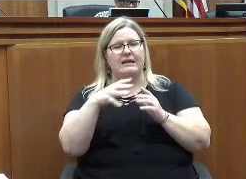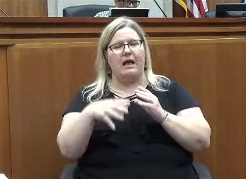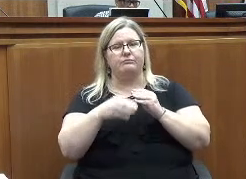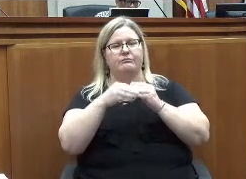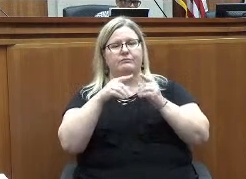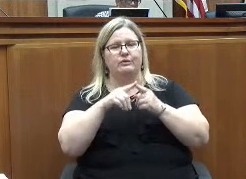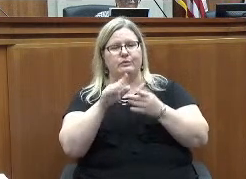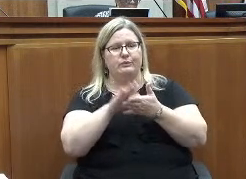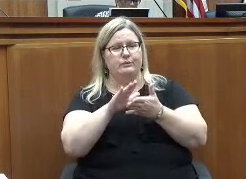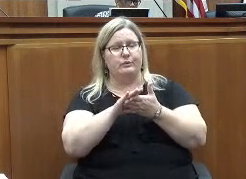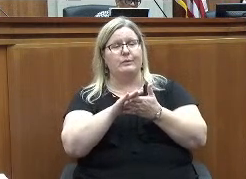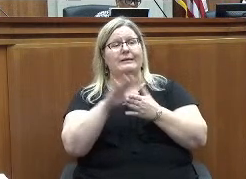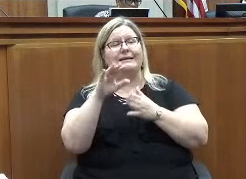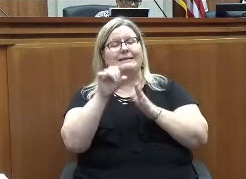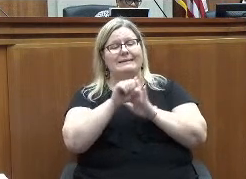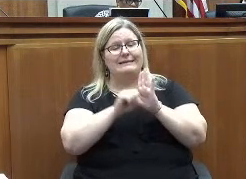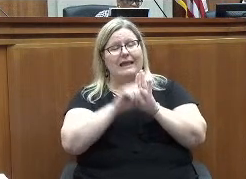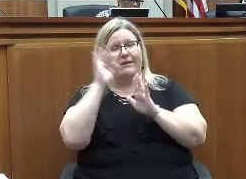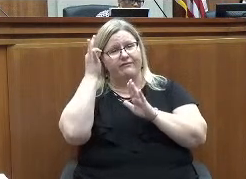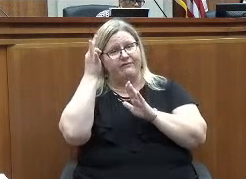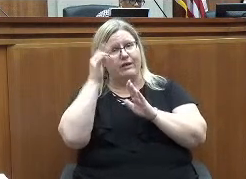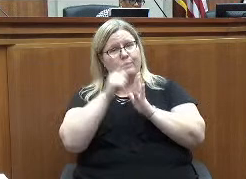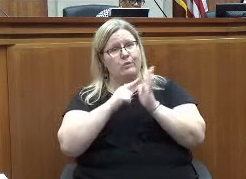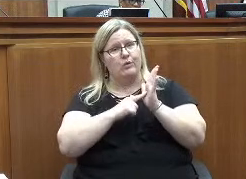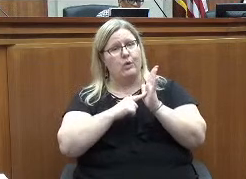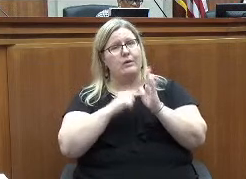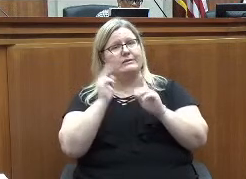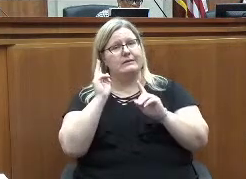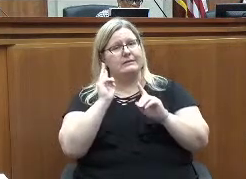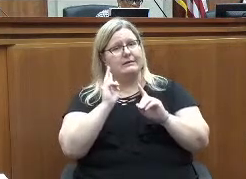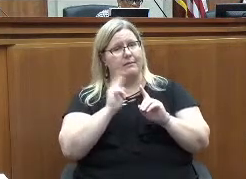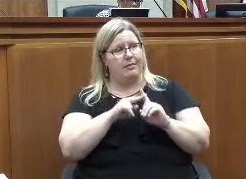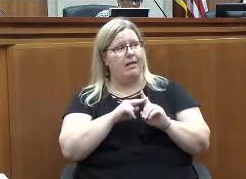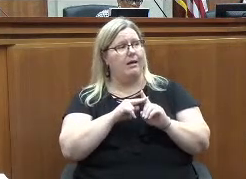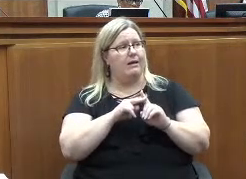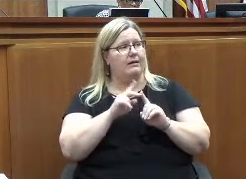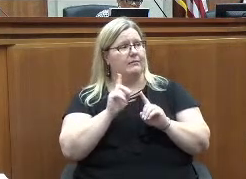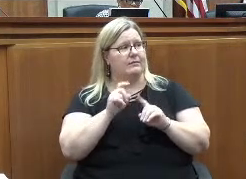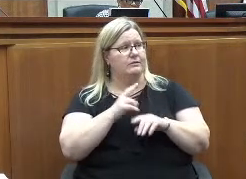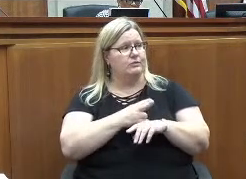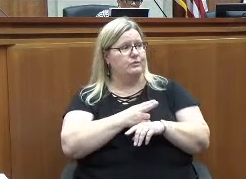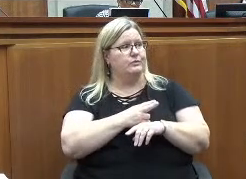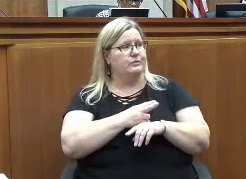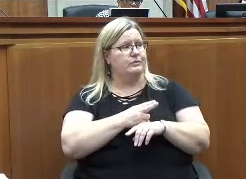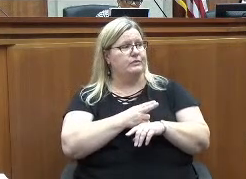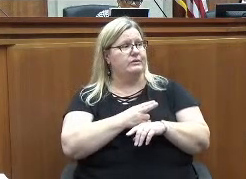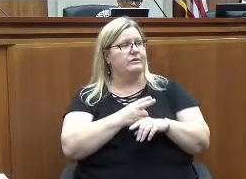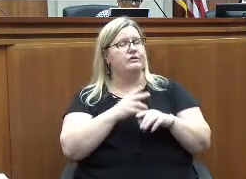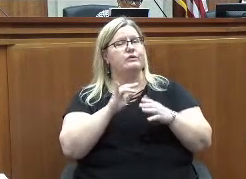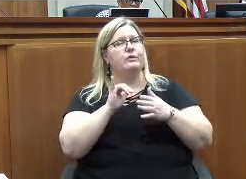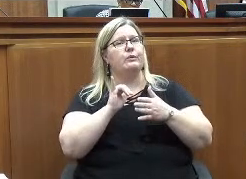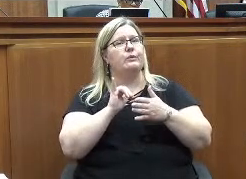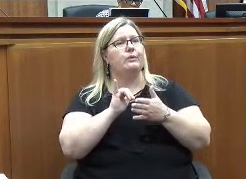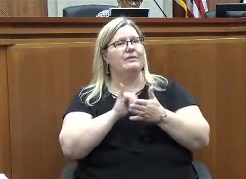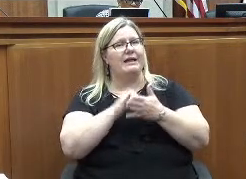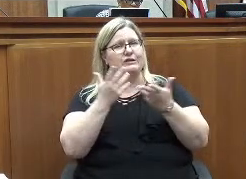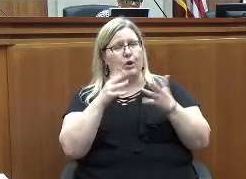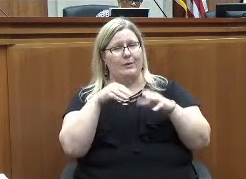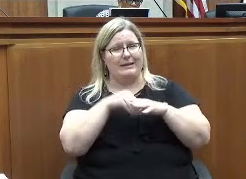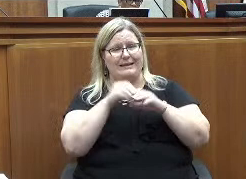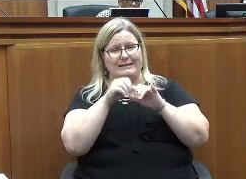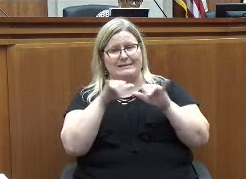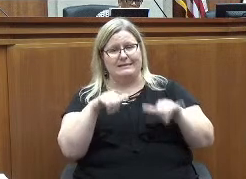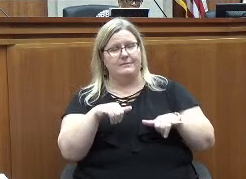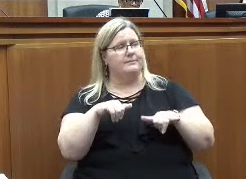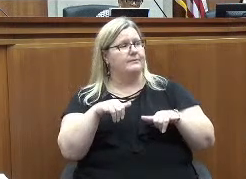and federal laws would apply. So I think that's already a given in policy